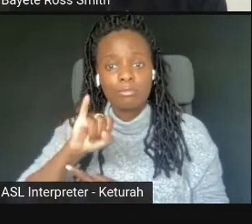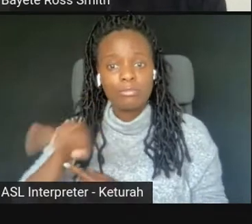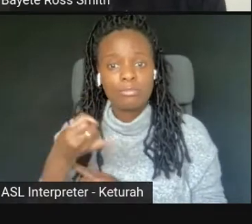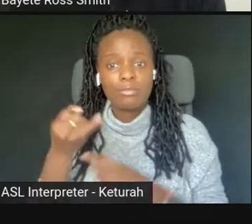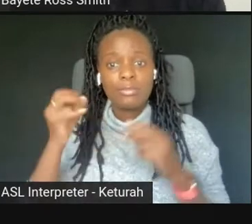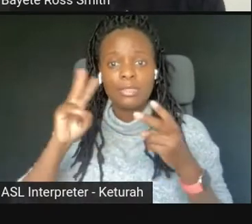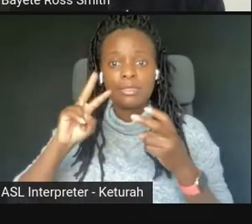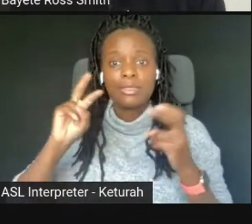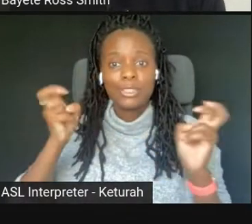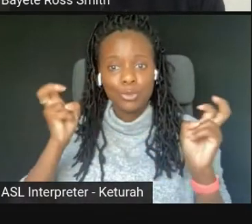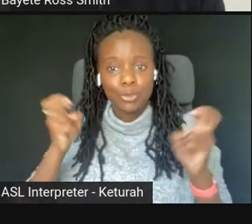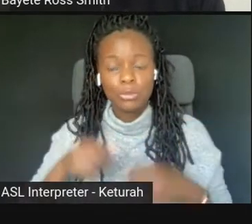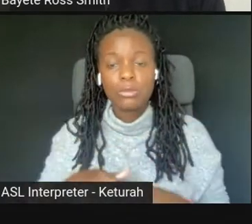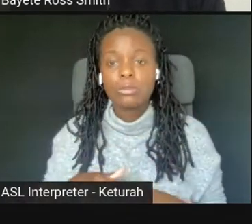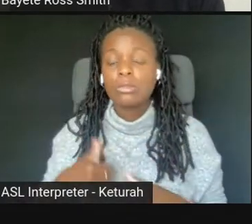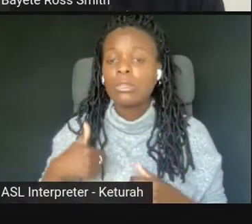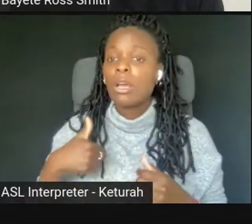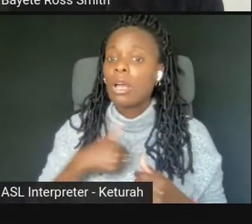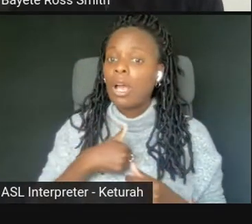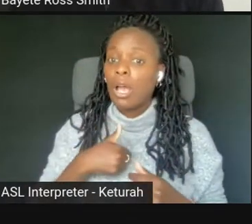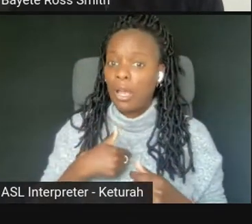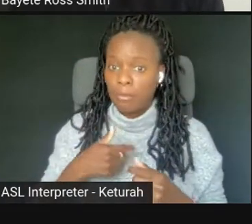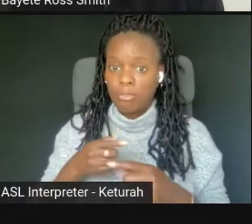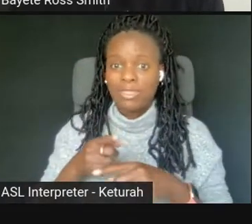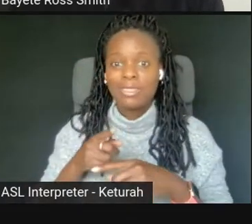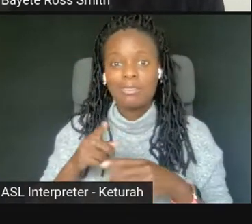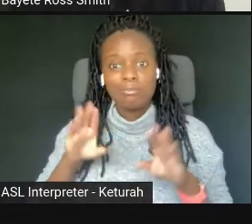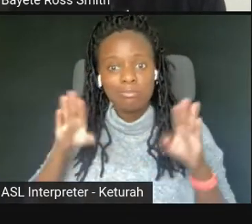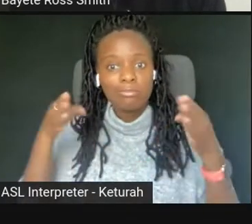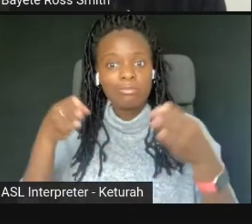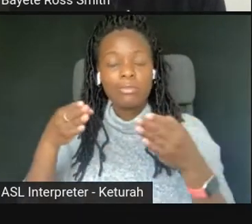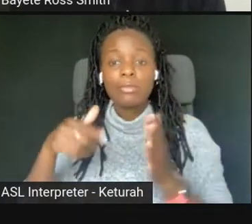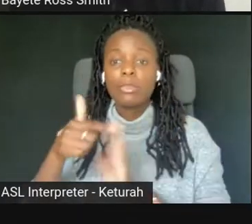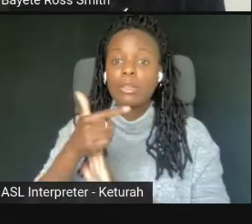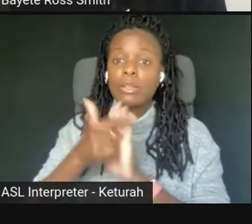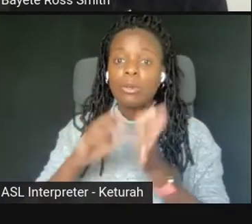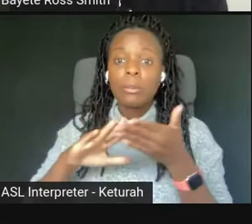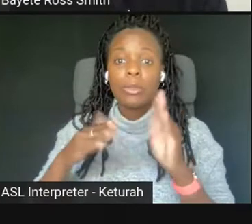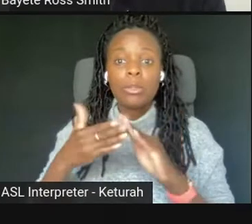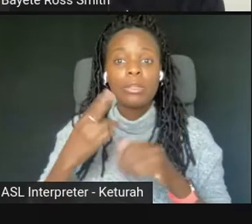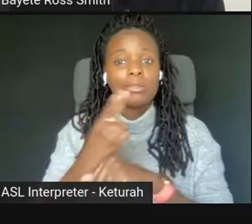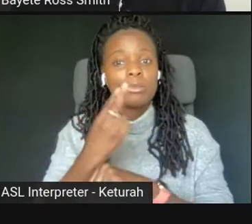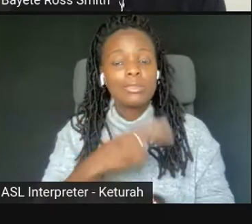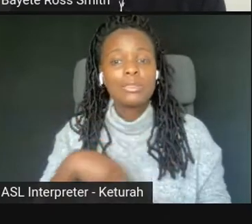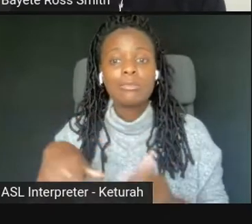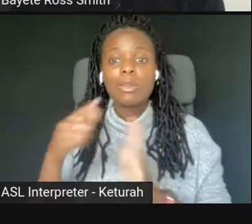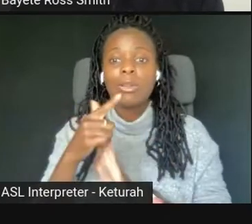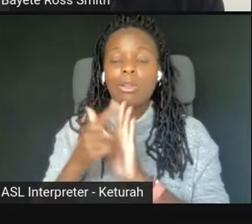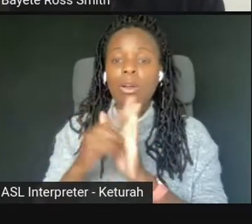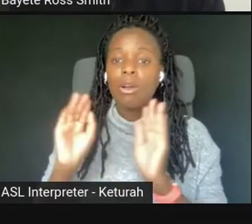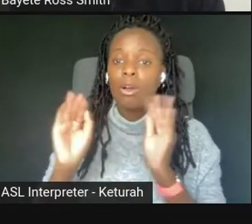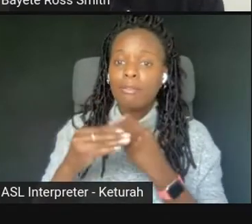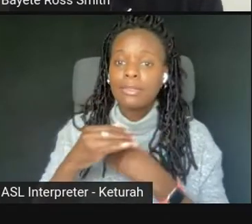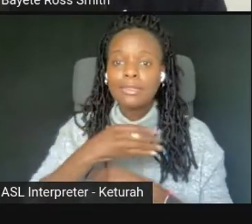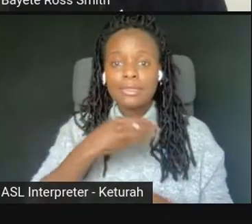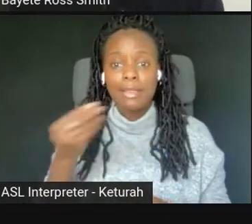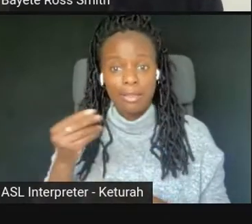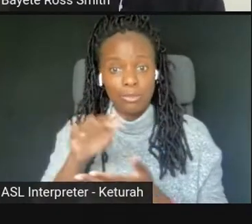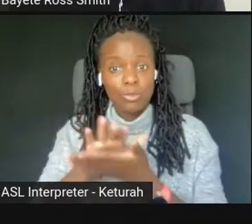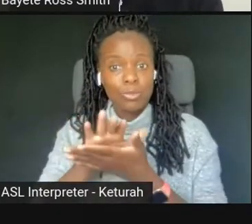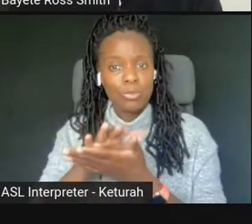targeting the legal community through district attorneys' offices and law schools because many of the people who go into